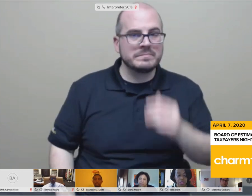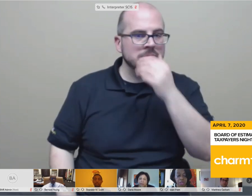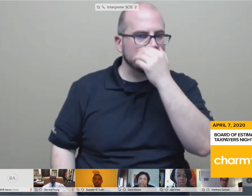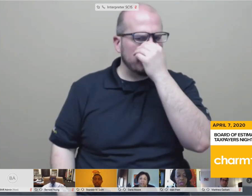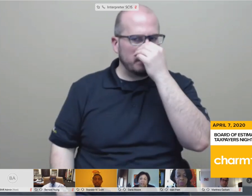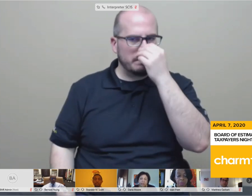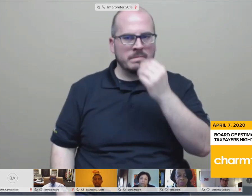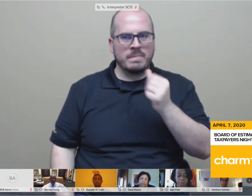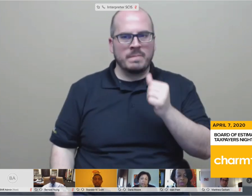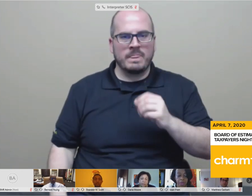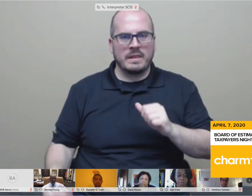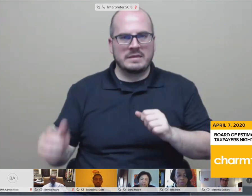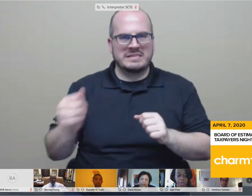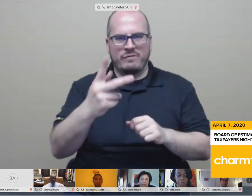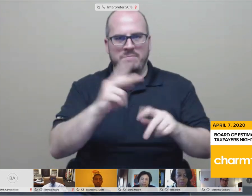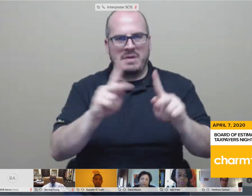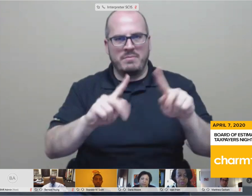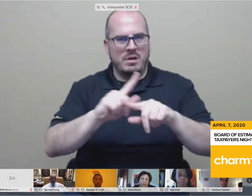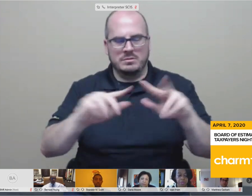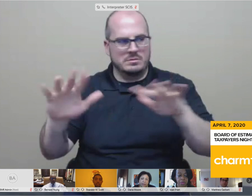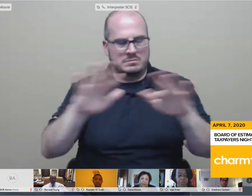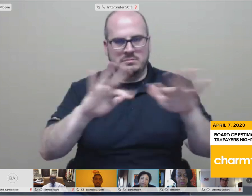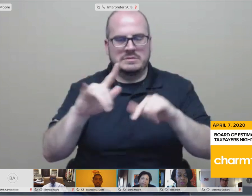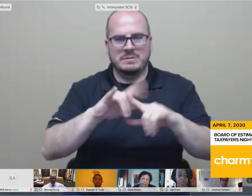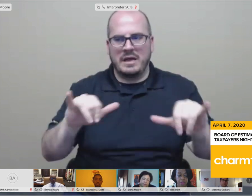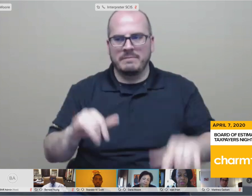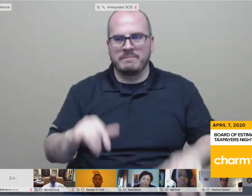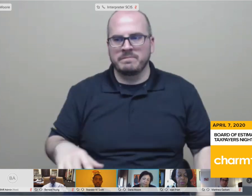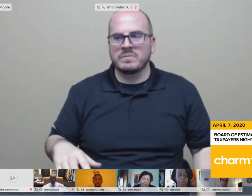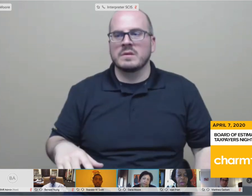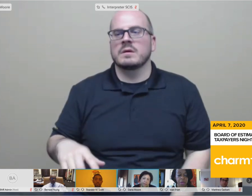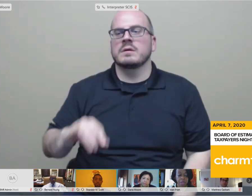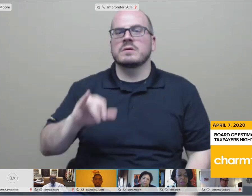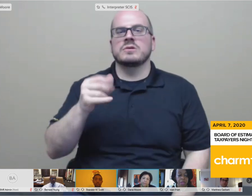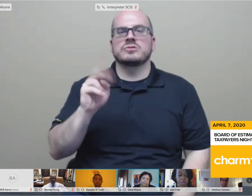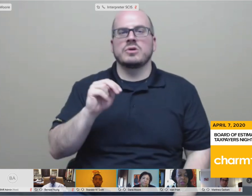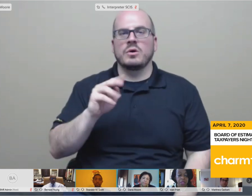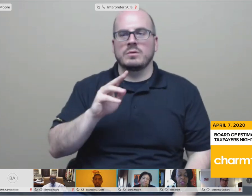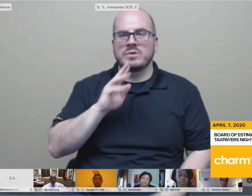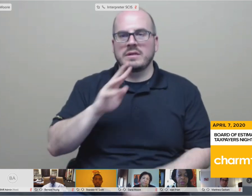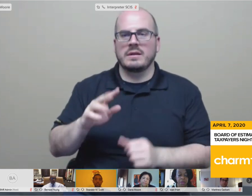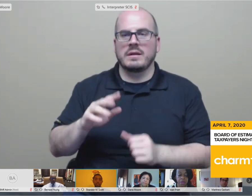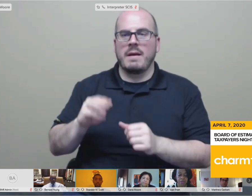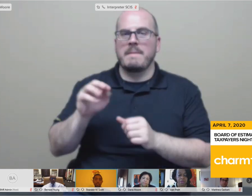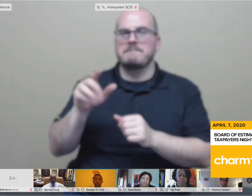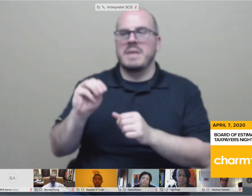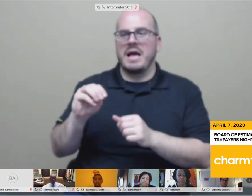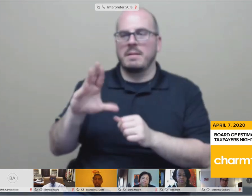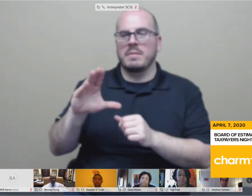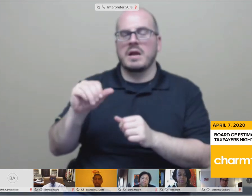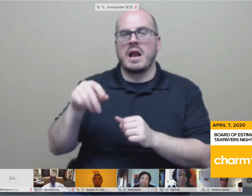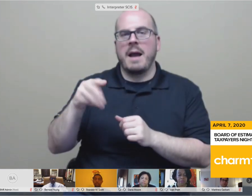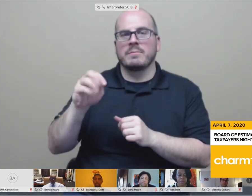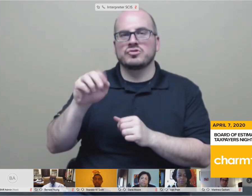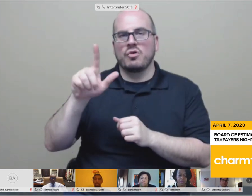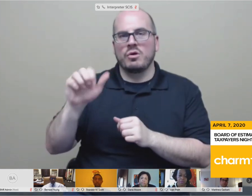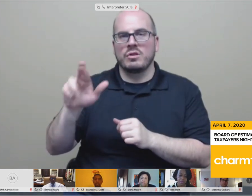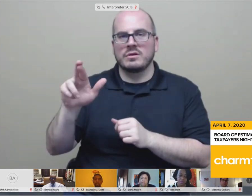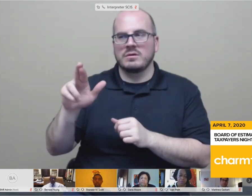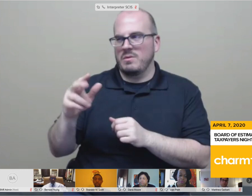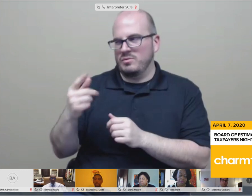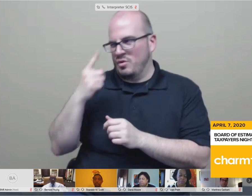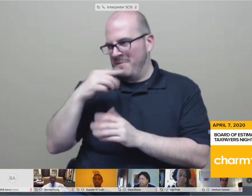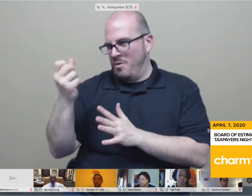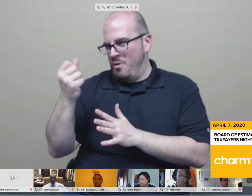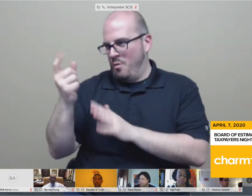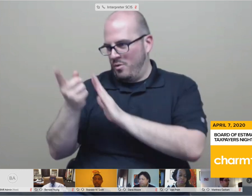have a question. Appreciate all of your work, Bob. Thank you. Madam Comptroller, hold on 1 second. I got a follow-up question for